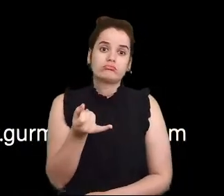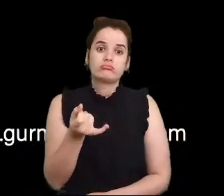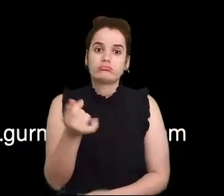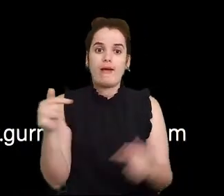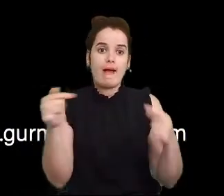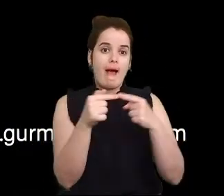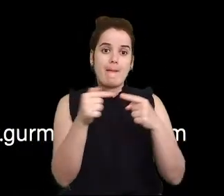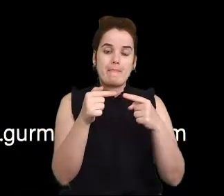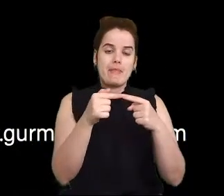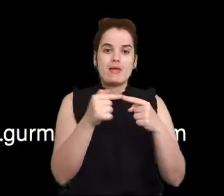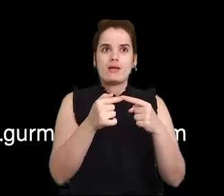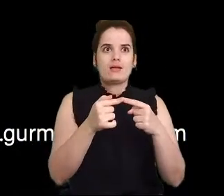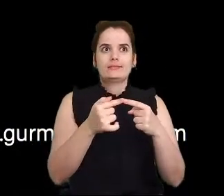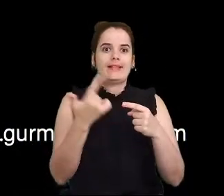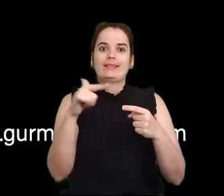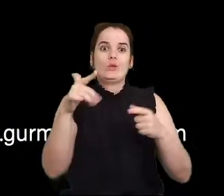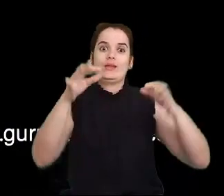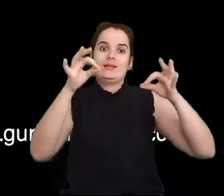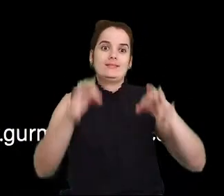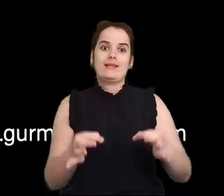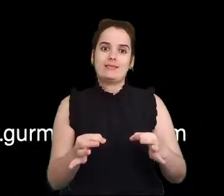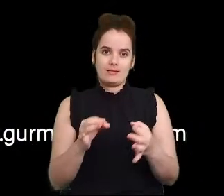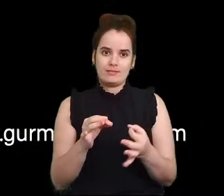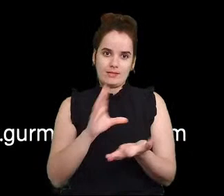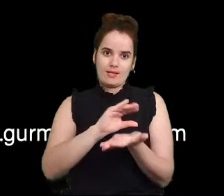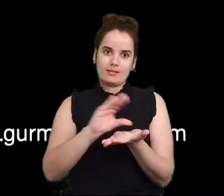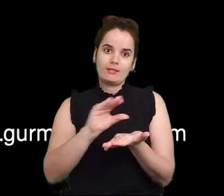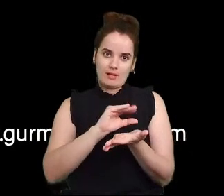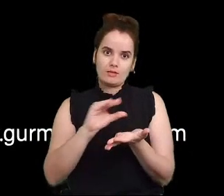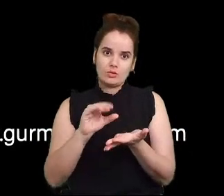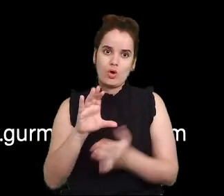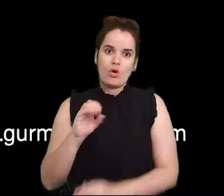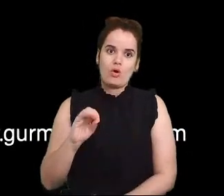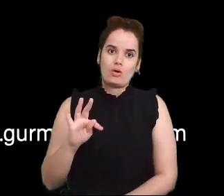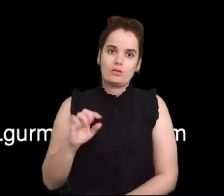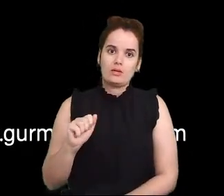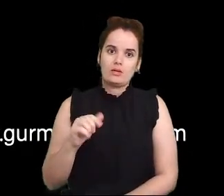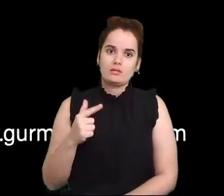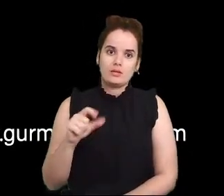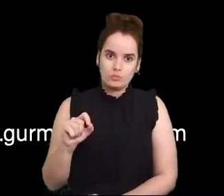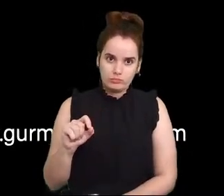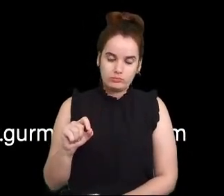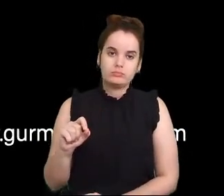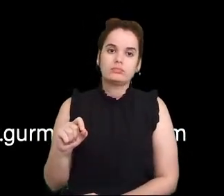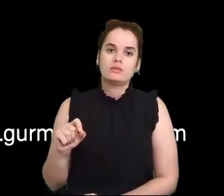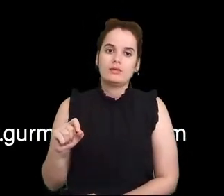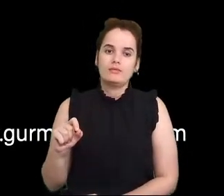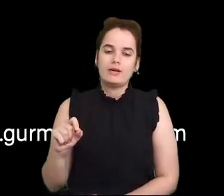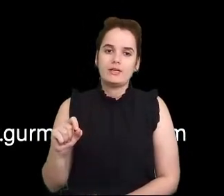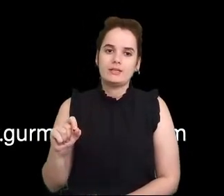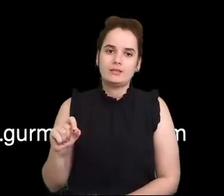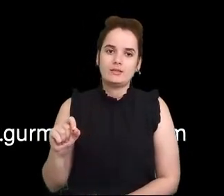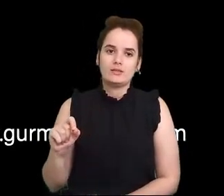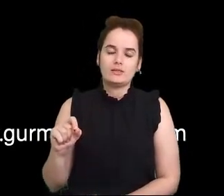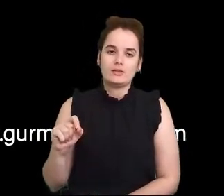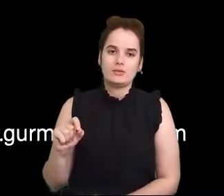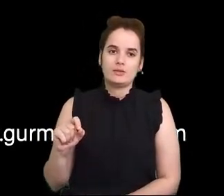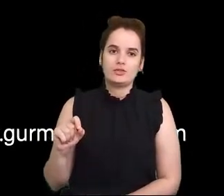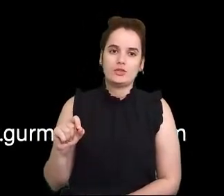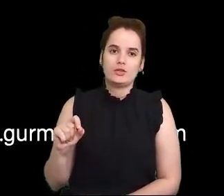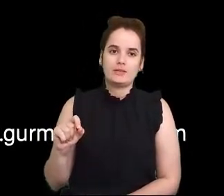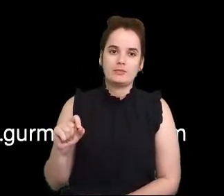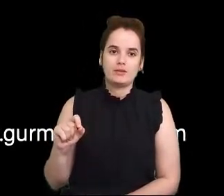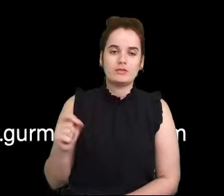uncertainty get in polls get confused or misread. So looking at